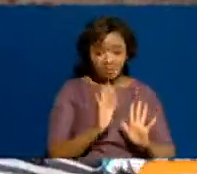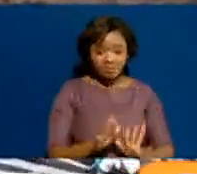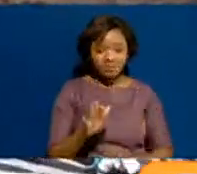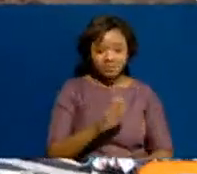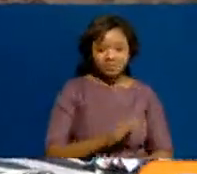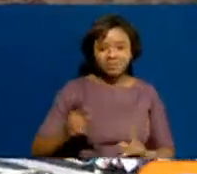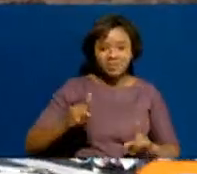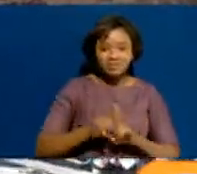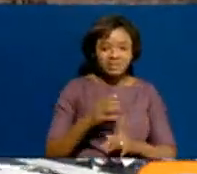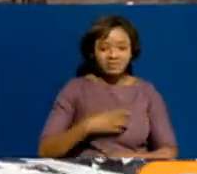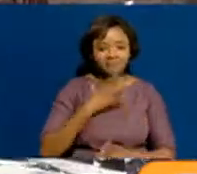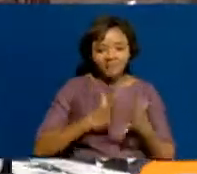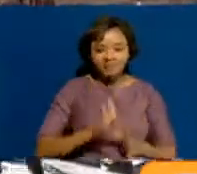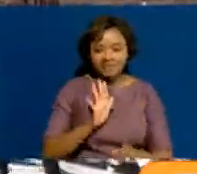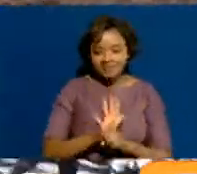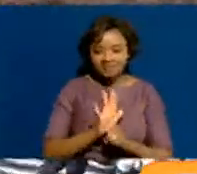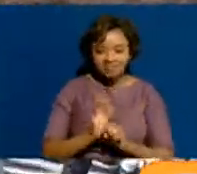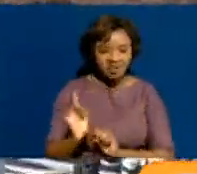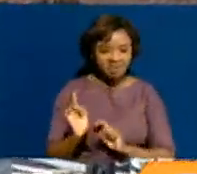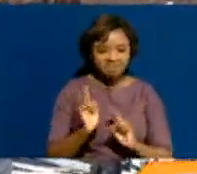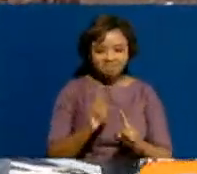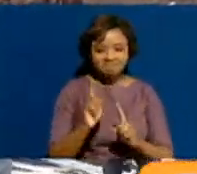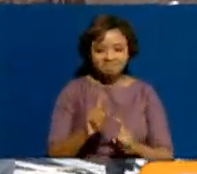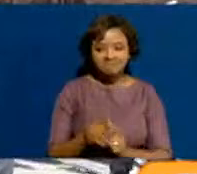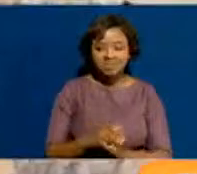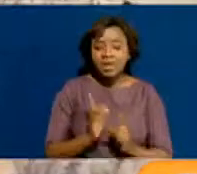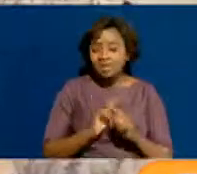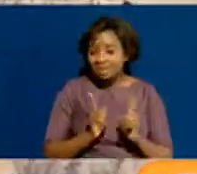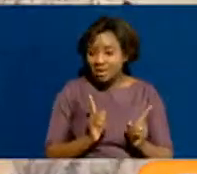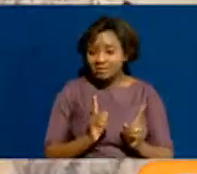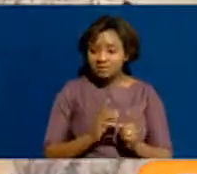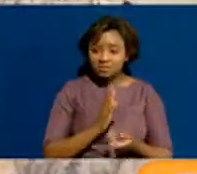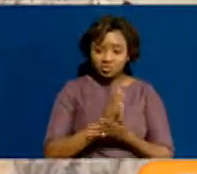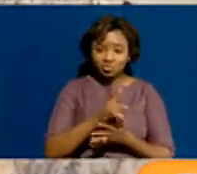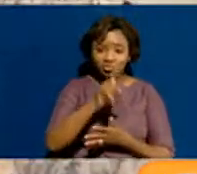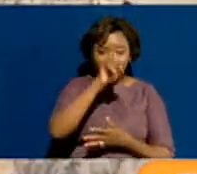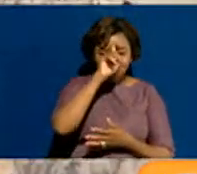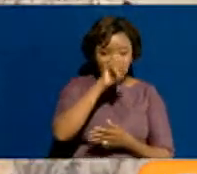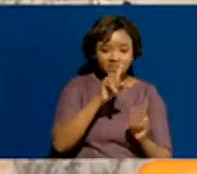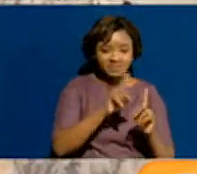and tourist site for Egypt, despite the fact that Egypt and her